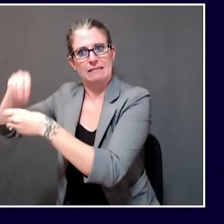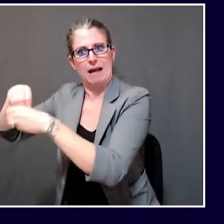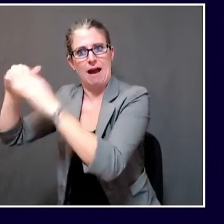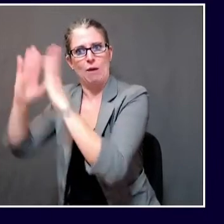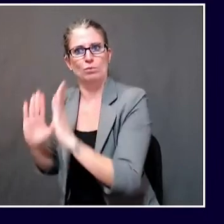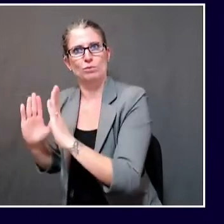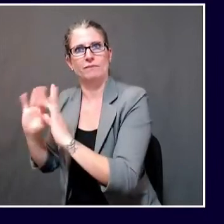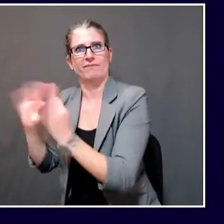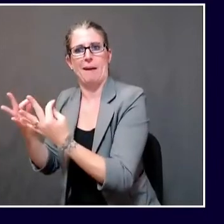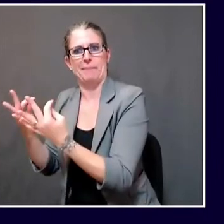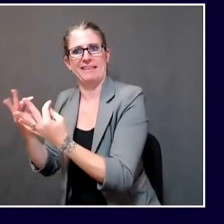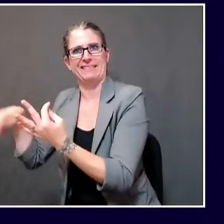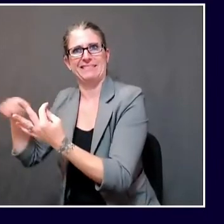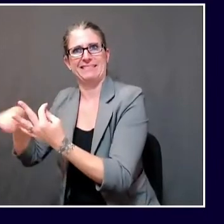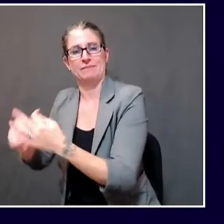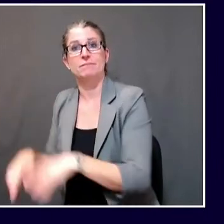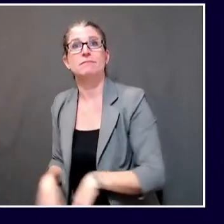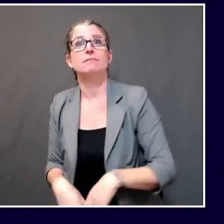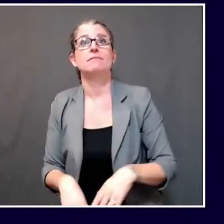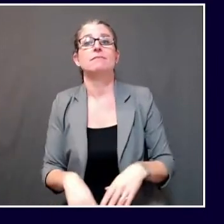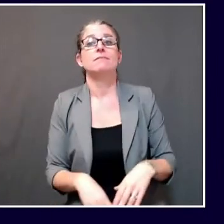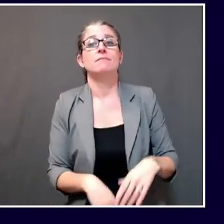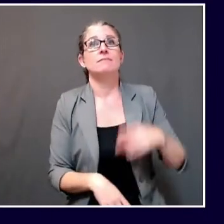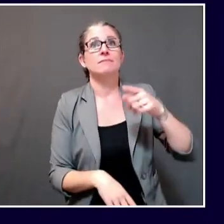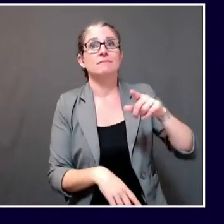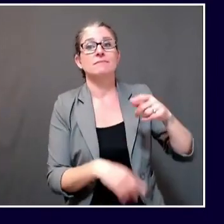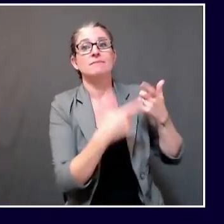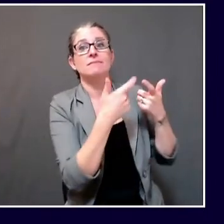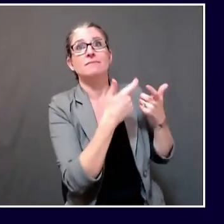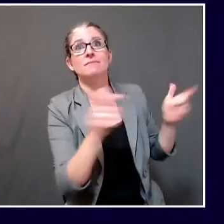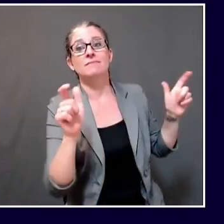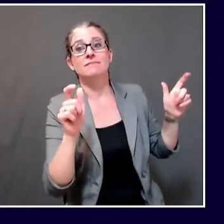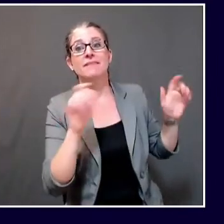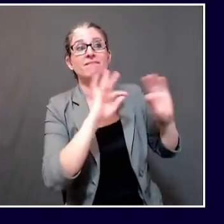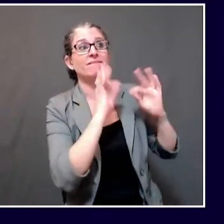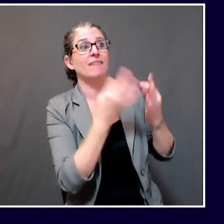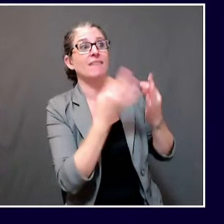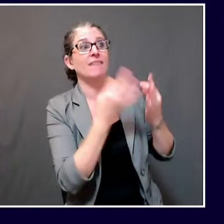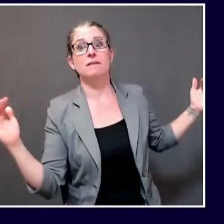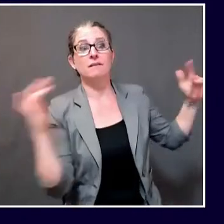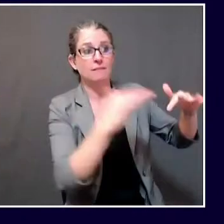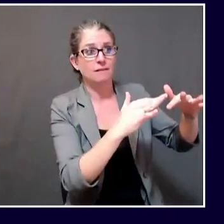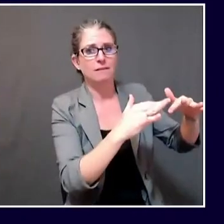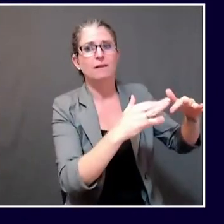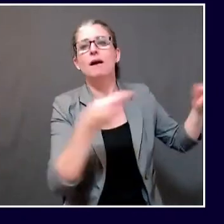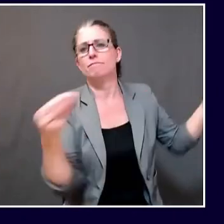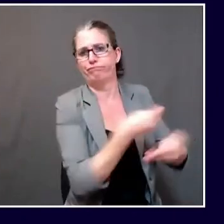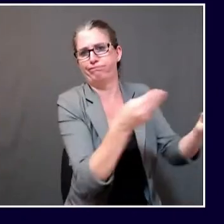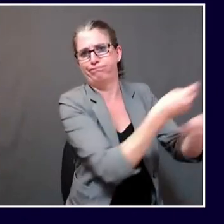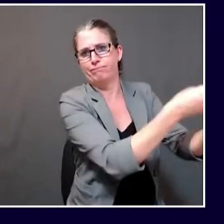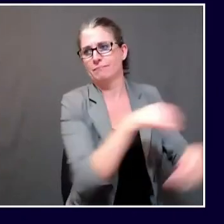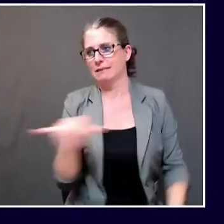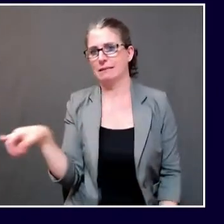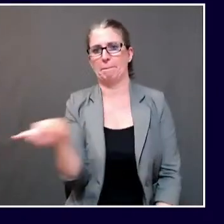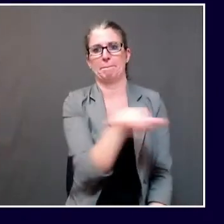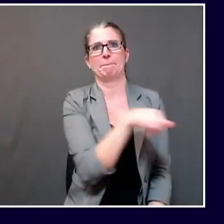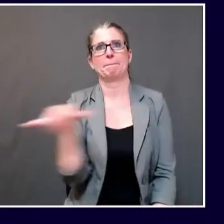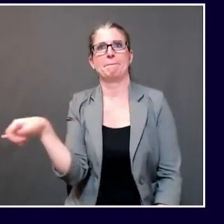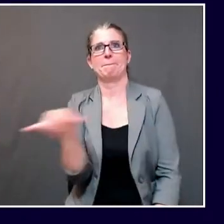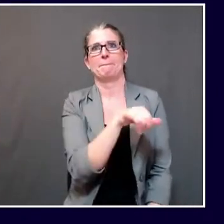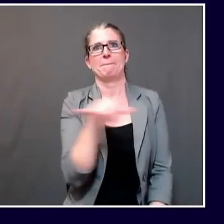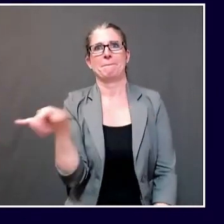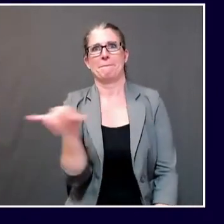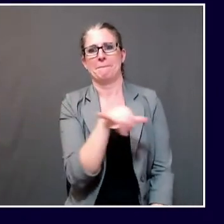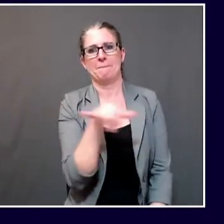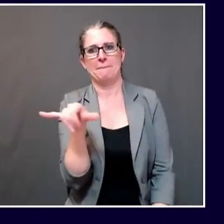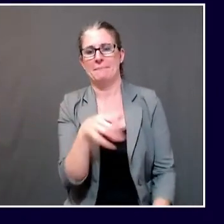can result in COVID-19 transmission. So the other thing that can be done is, even though it's awkward, even though it's tough to do, even